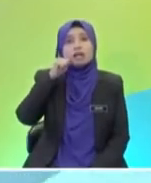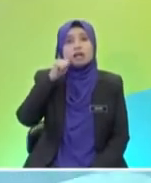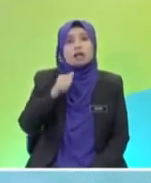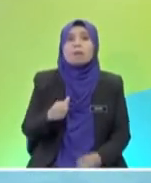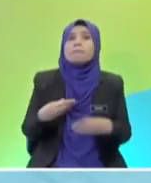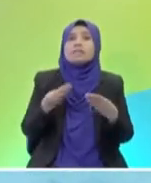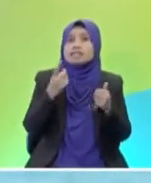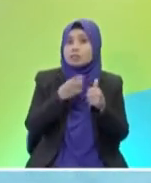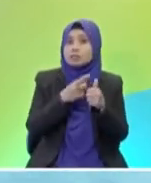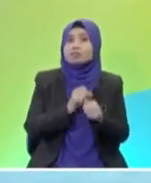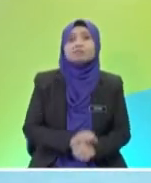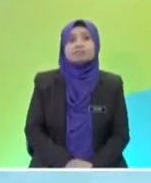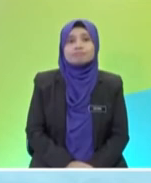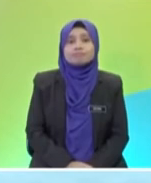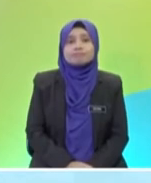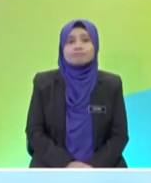one.